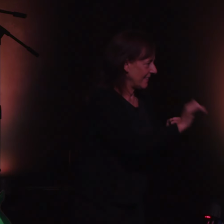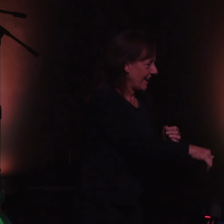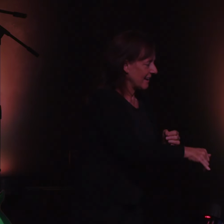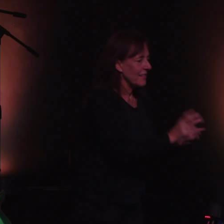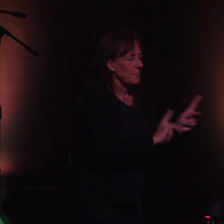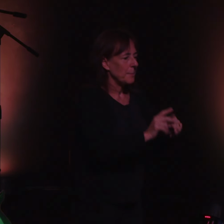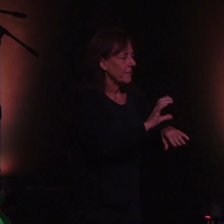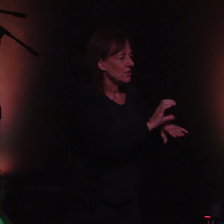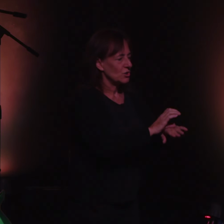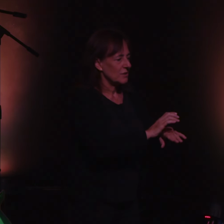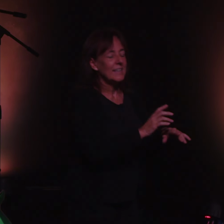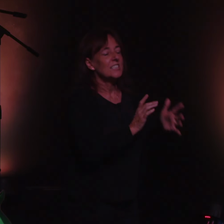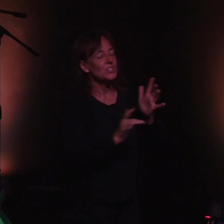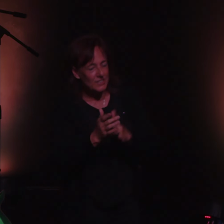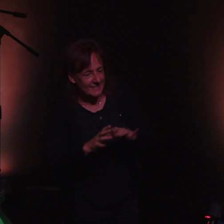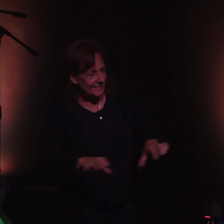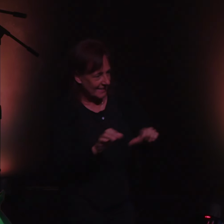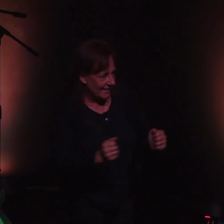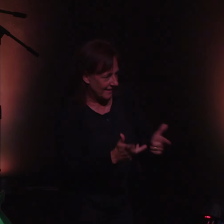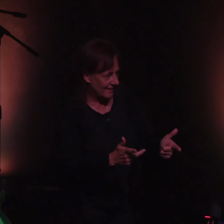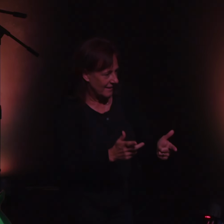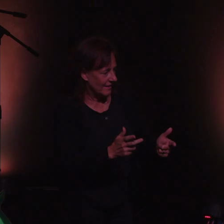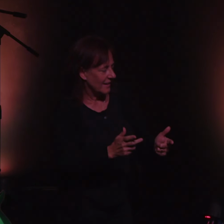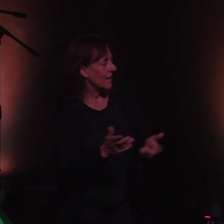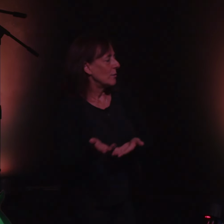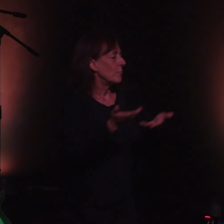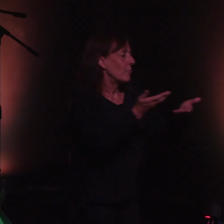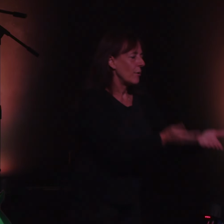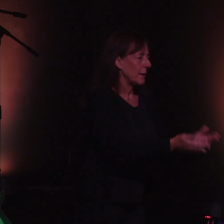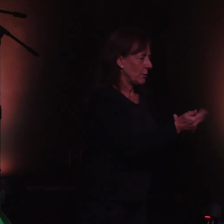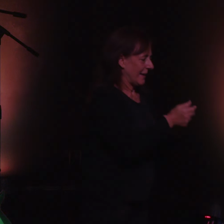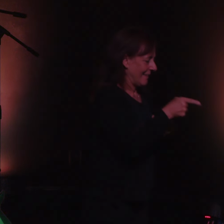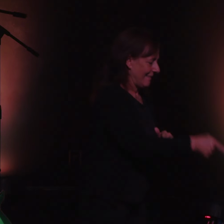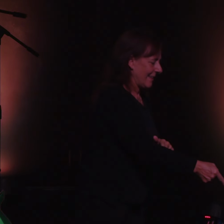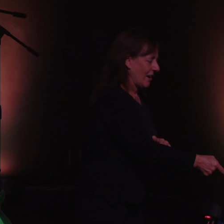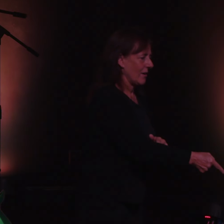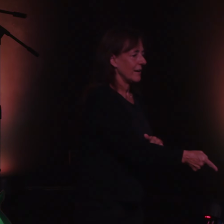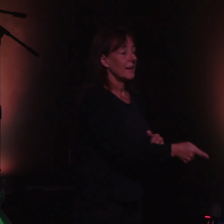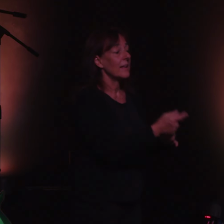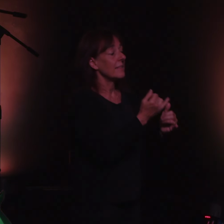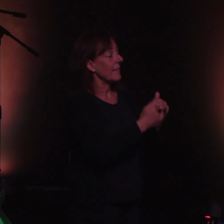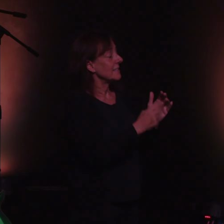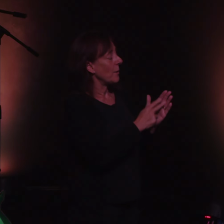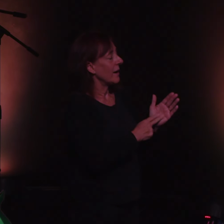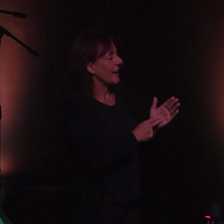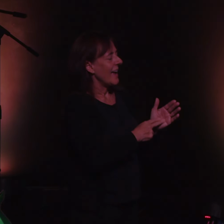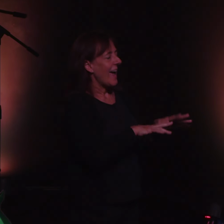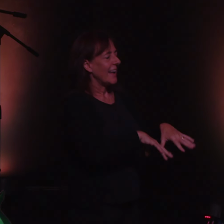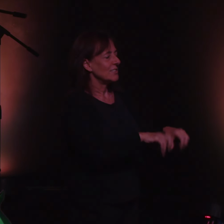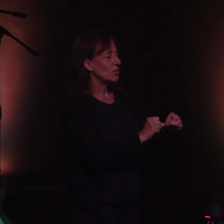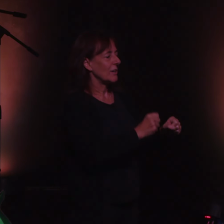people to church. He does the work. He works on their heart. Took him to the inn and Read this last part with me. And